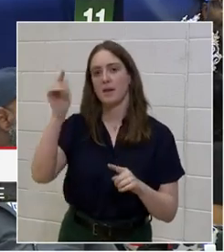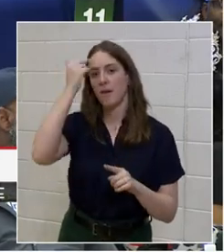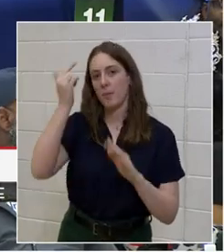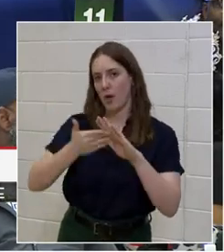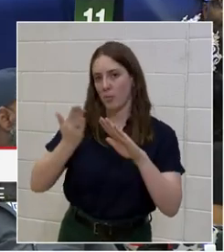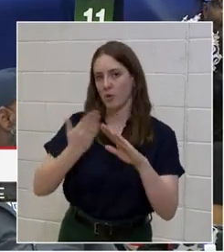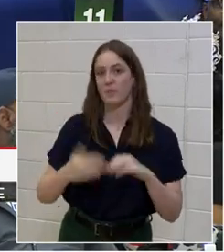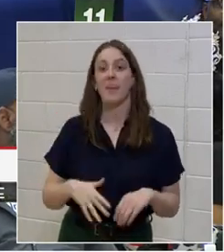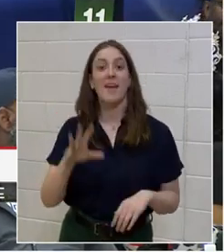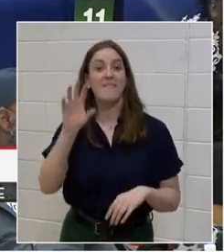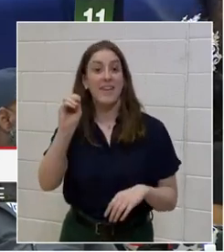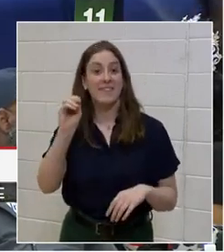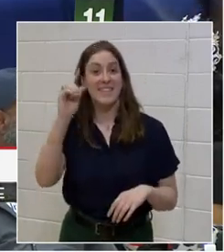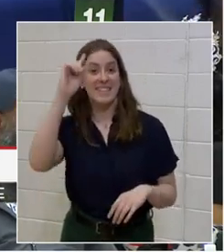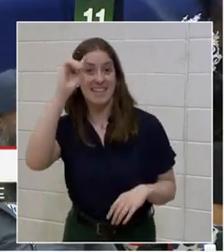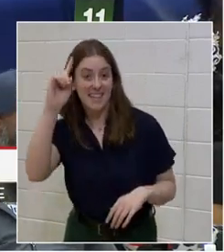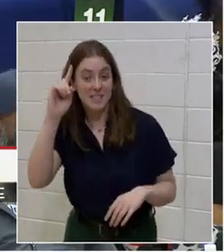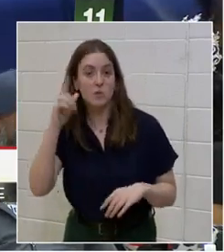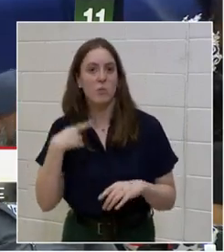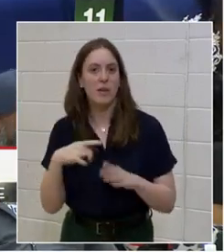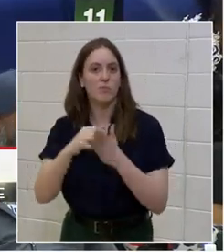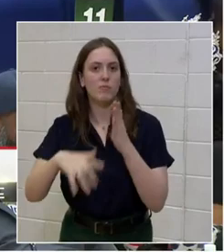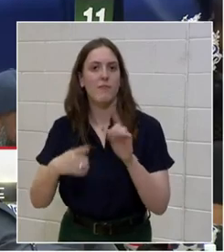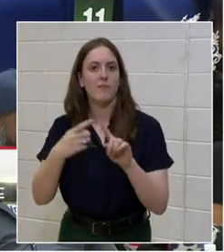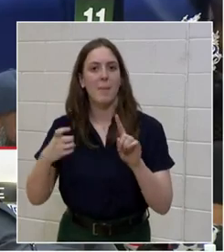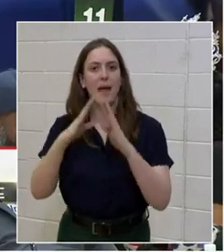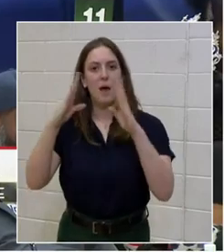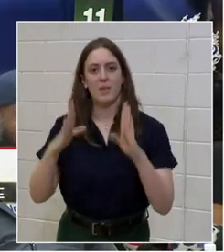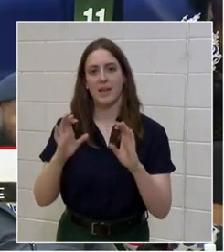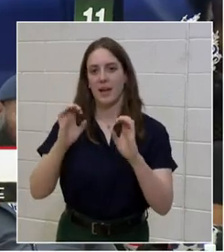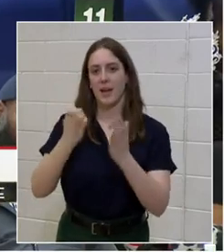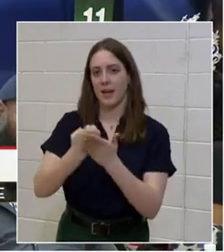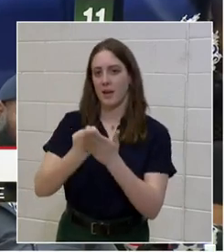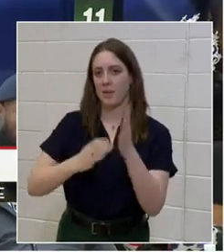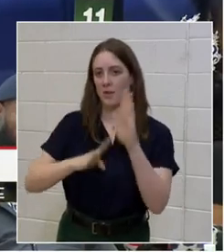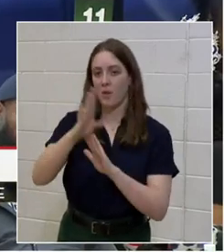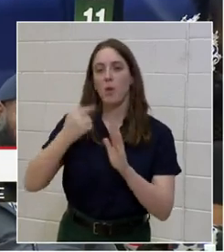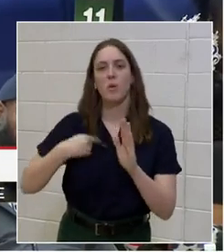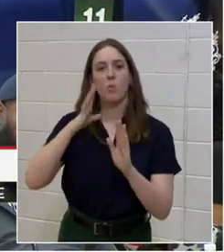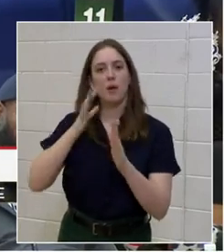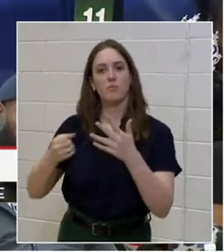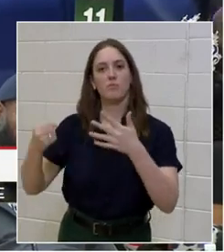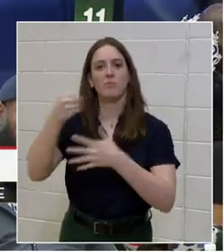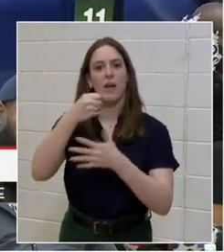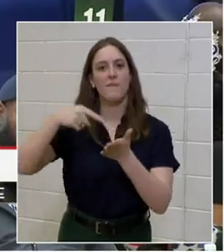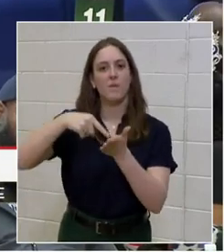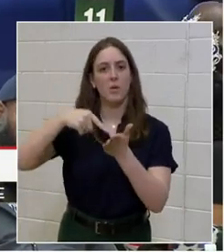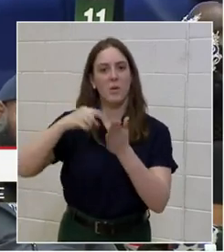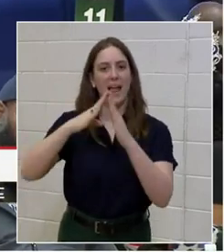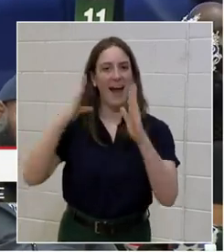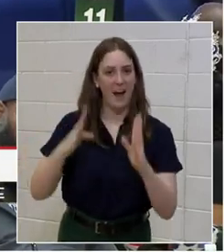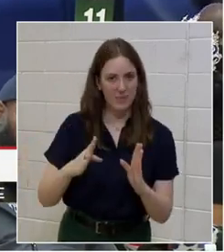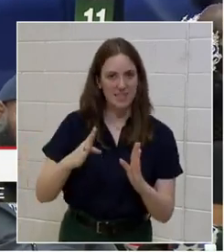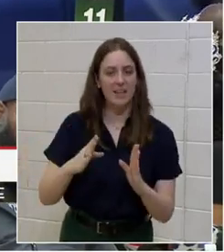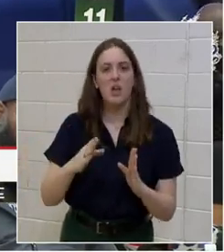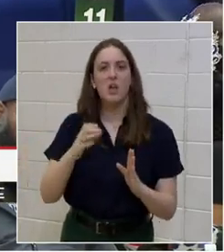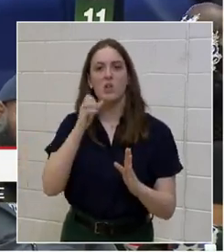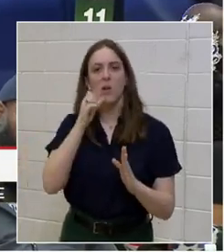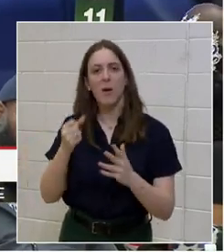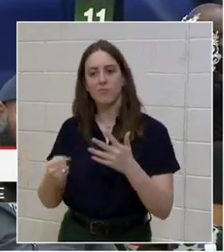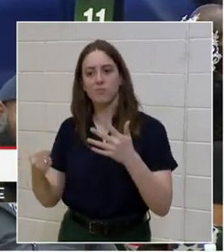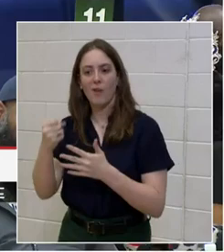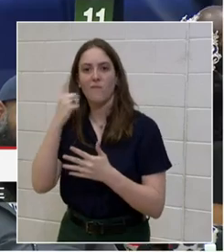took away 50 cents from housing and economic development. We wanted to prioritize the affordable housing arm of things and less of the giveaways